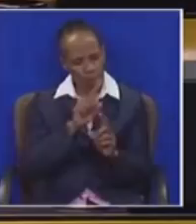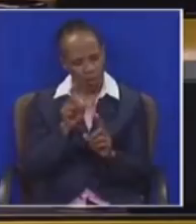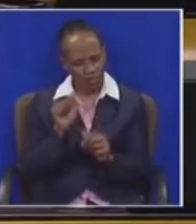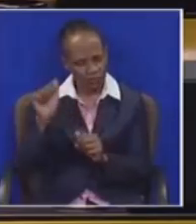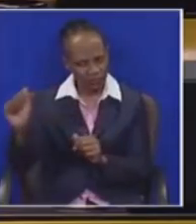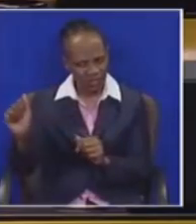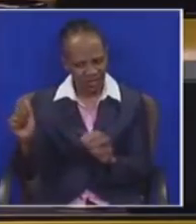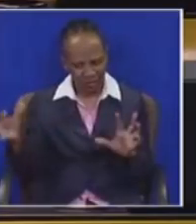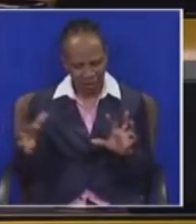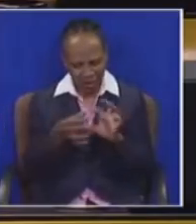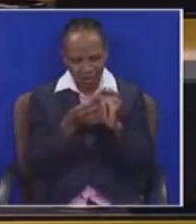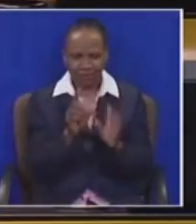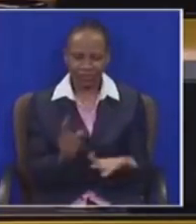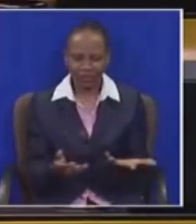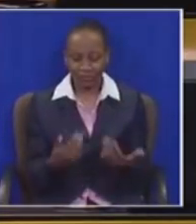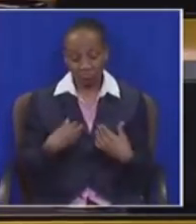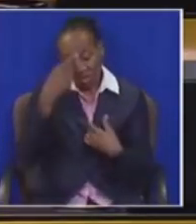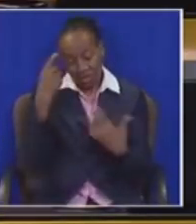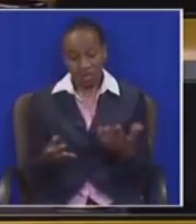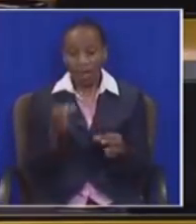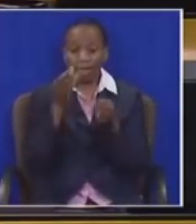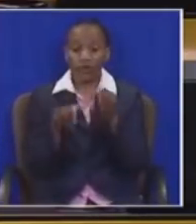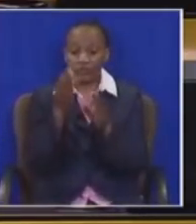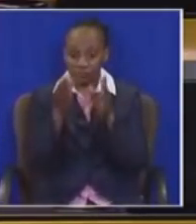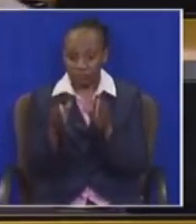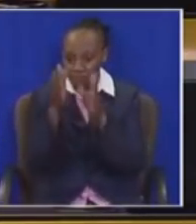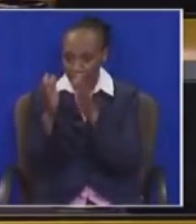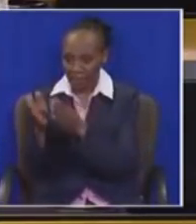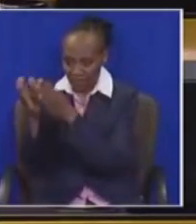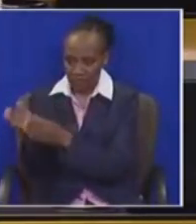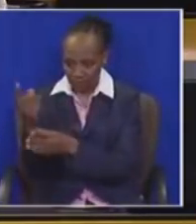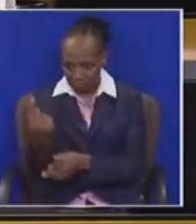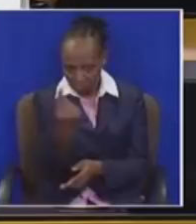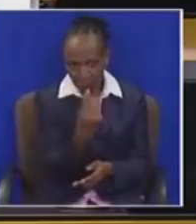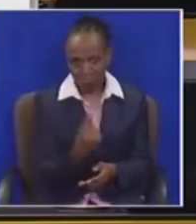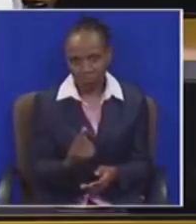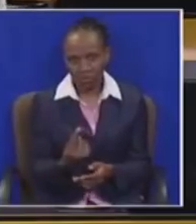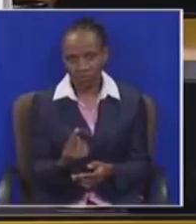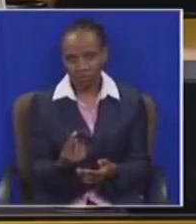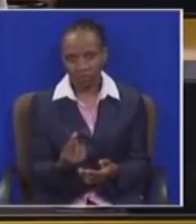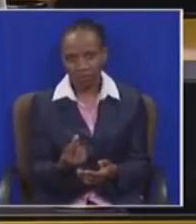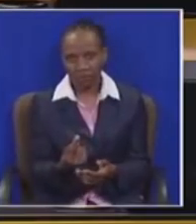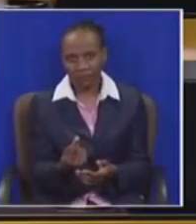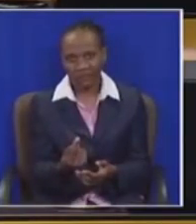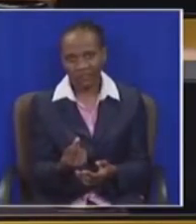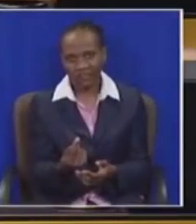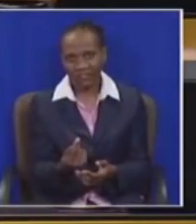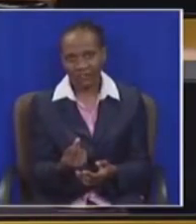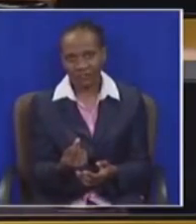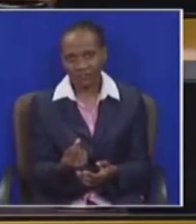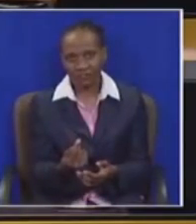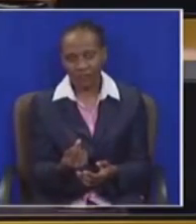because I think as politicians, we do need to be driven also not only